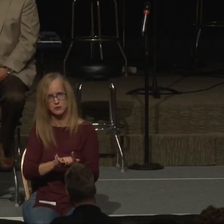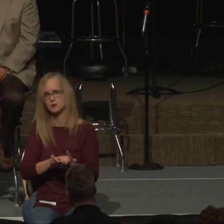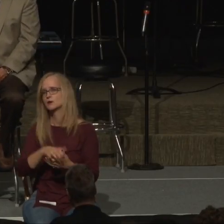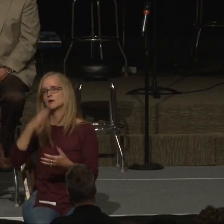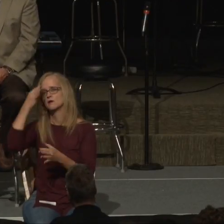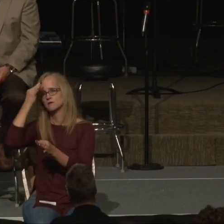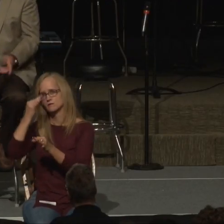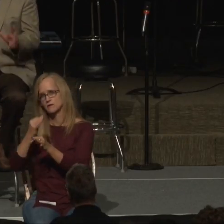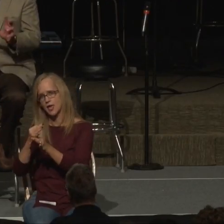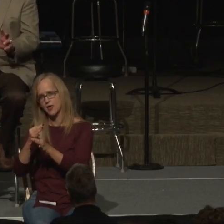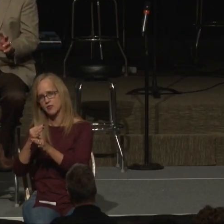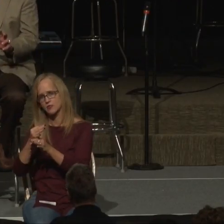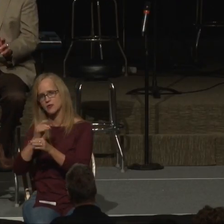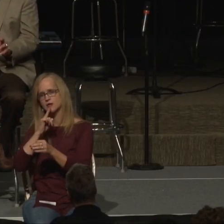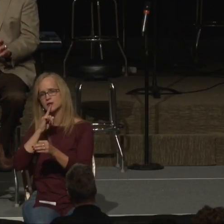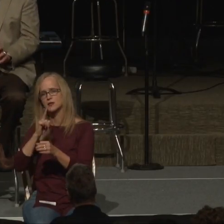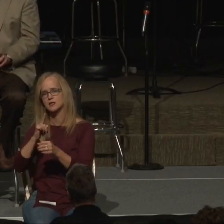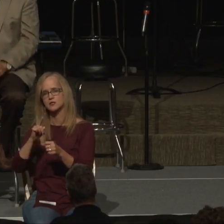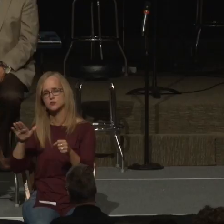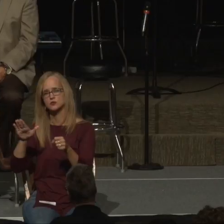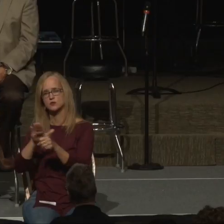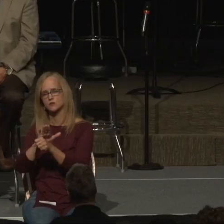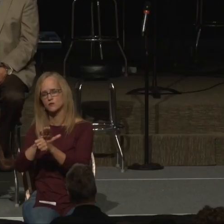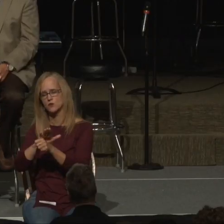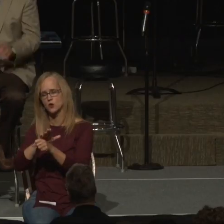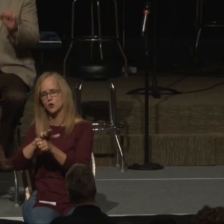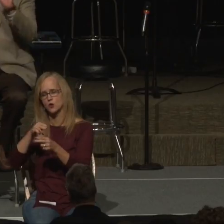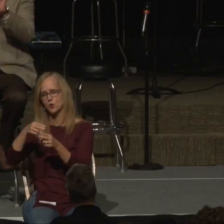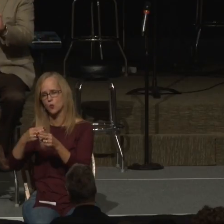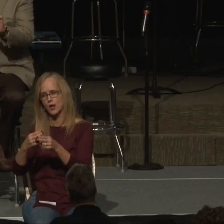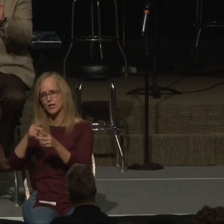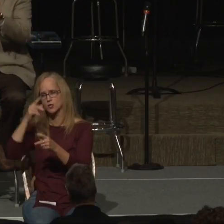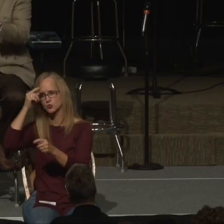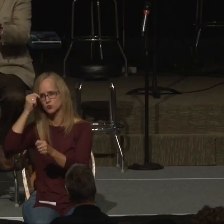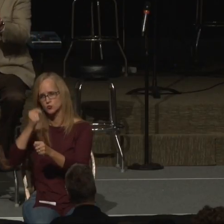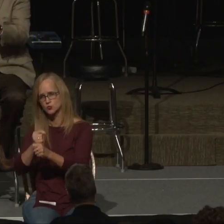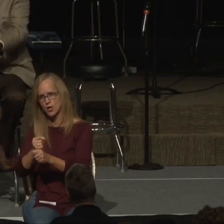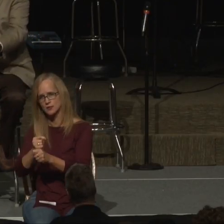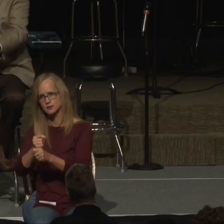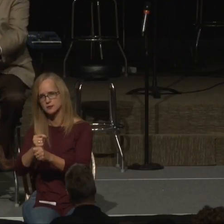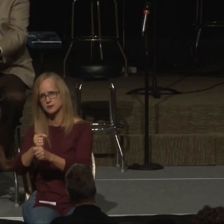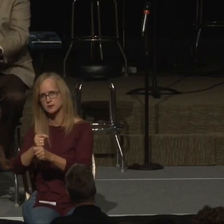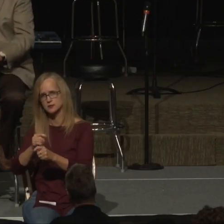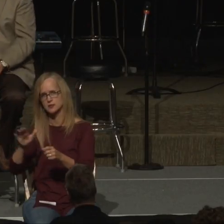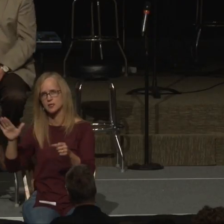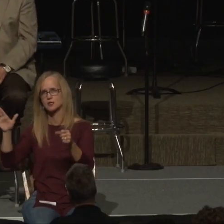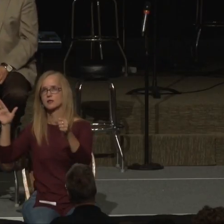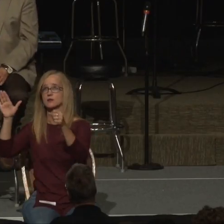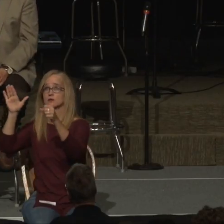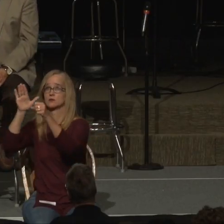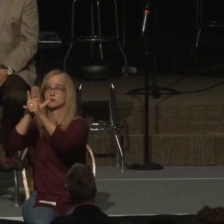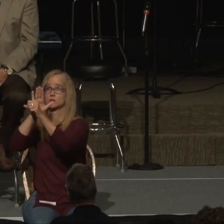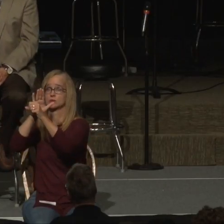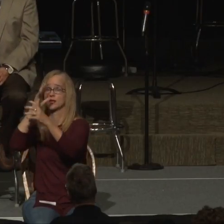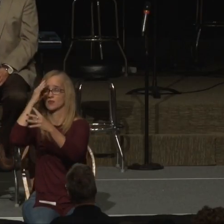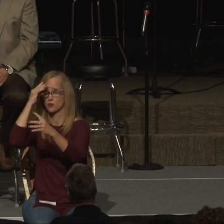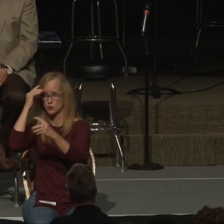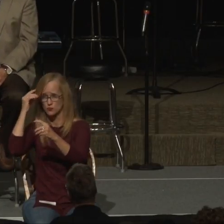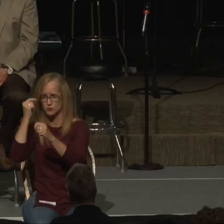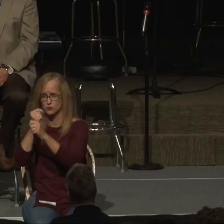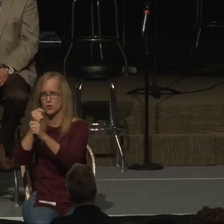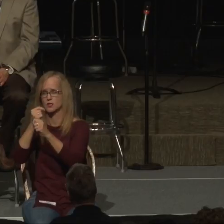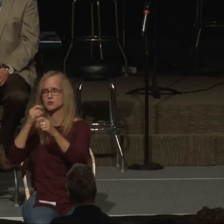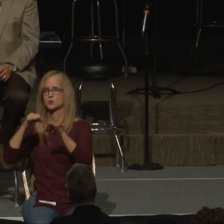Faith is the full-weighted trust in the trustworthiness of